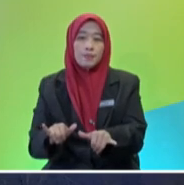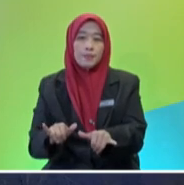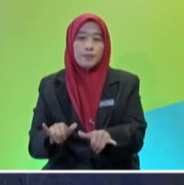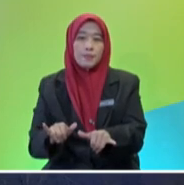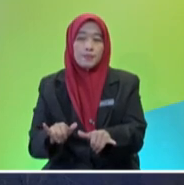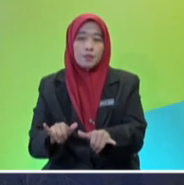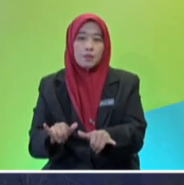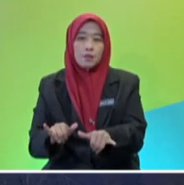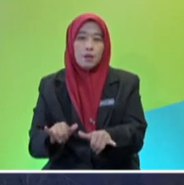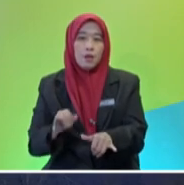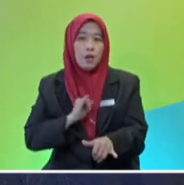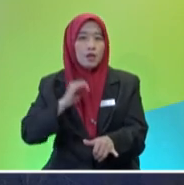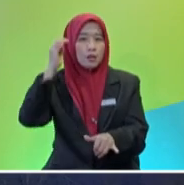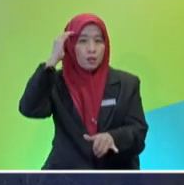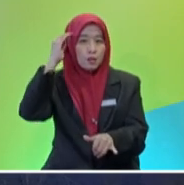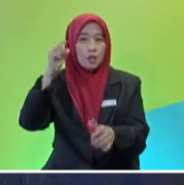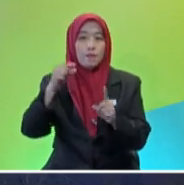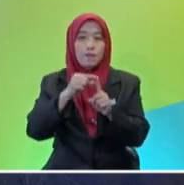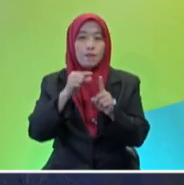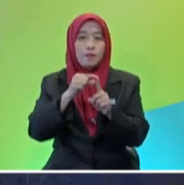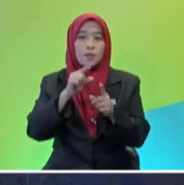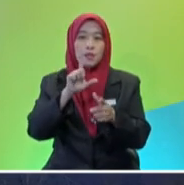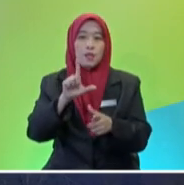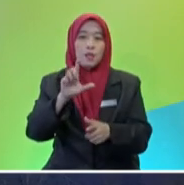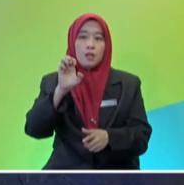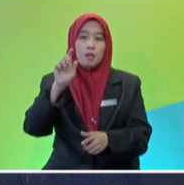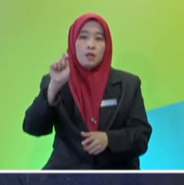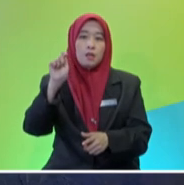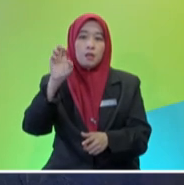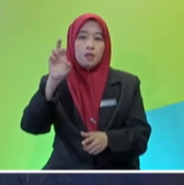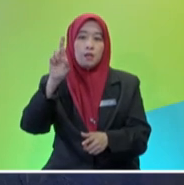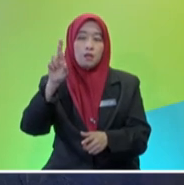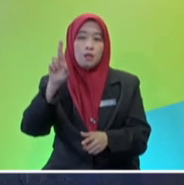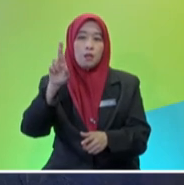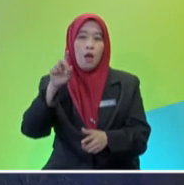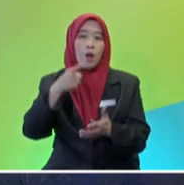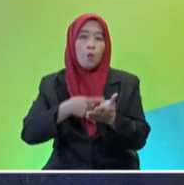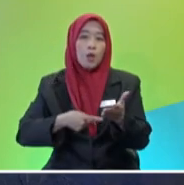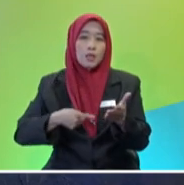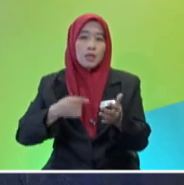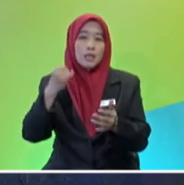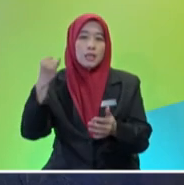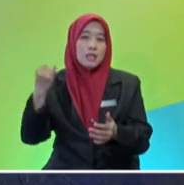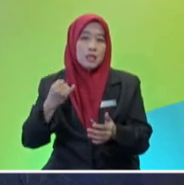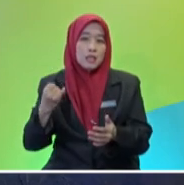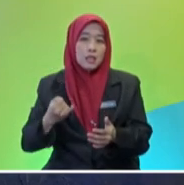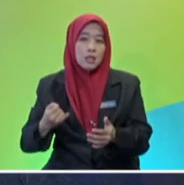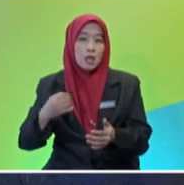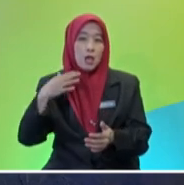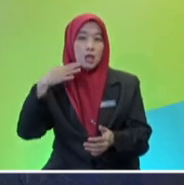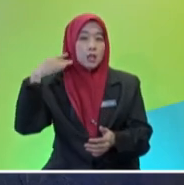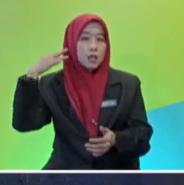the first letter. Yes. Okay. So what is the initial sound